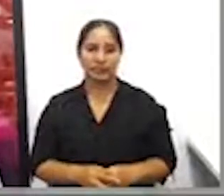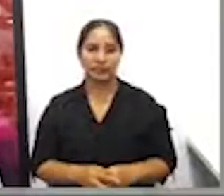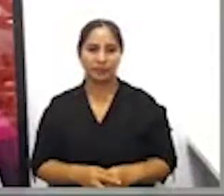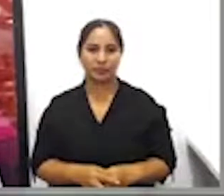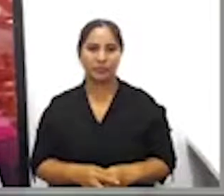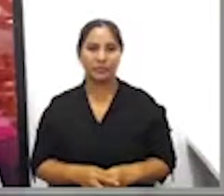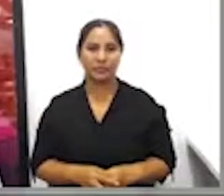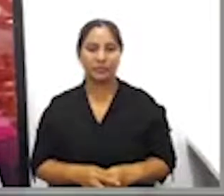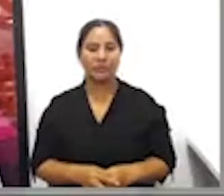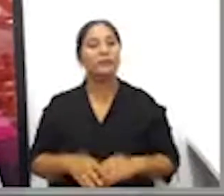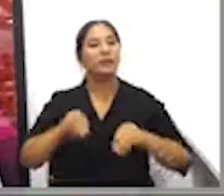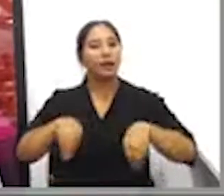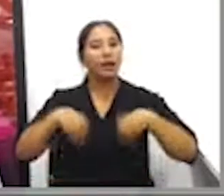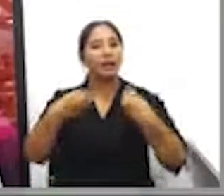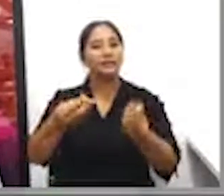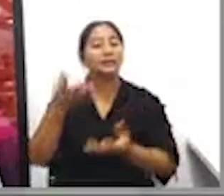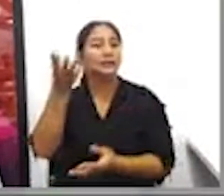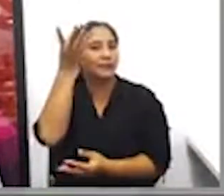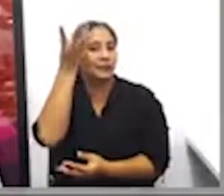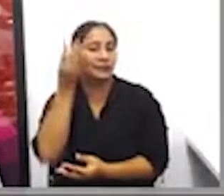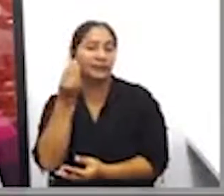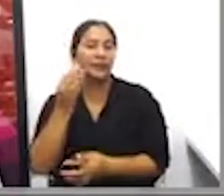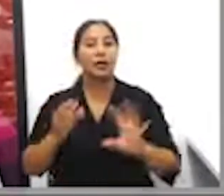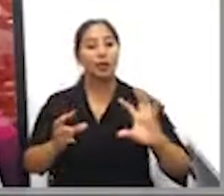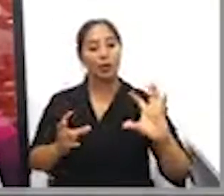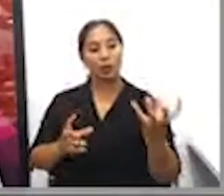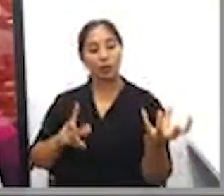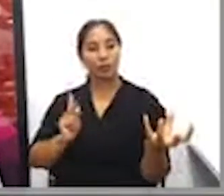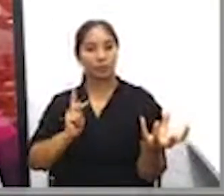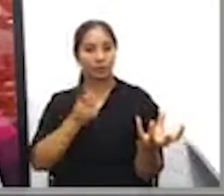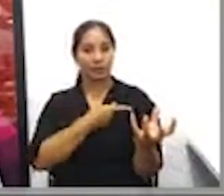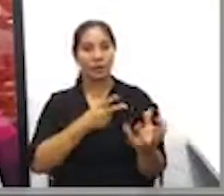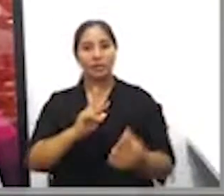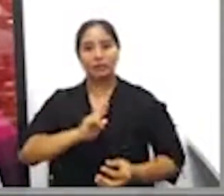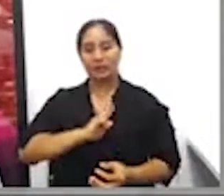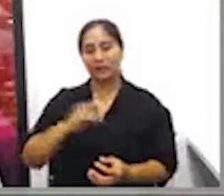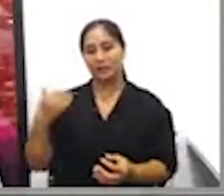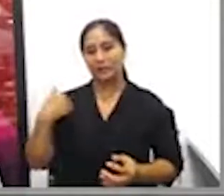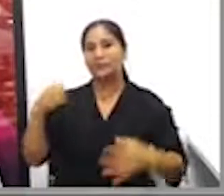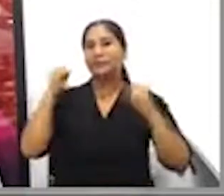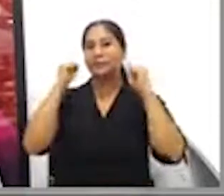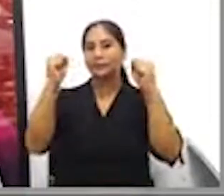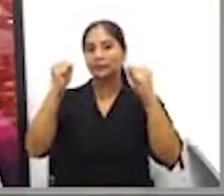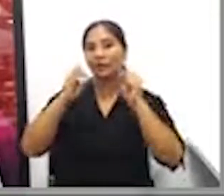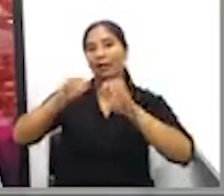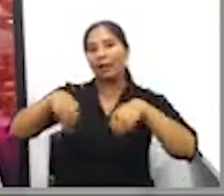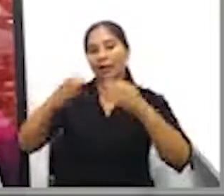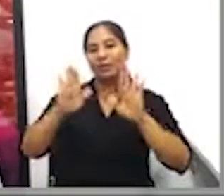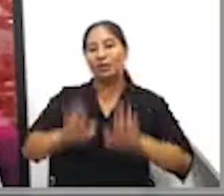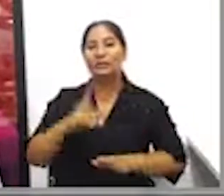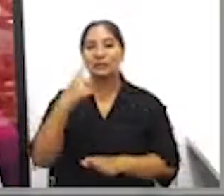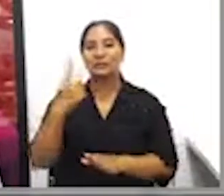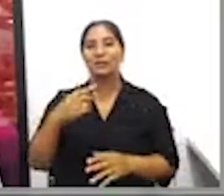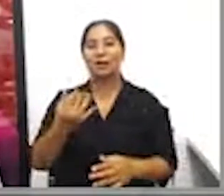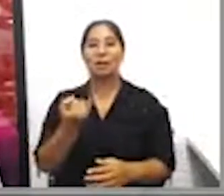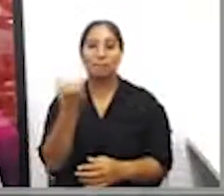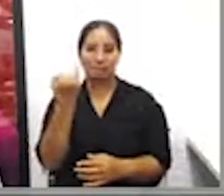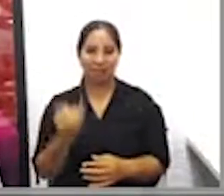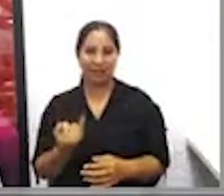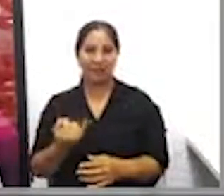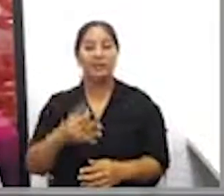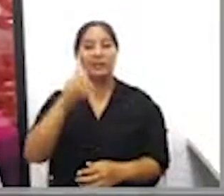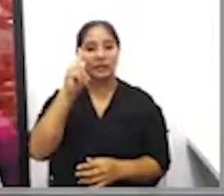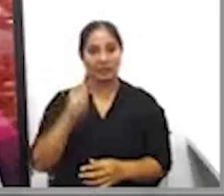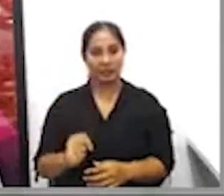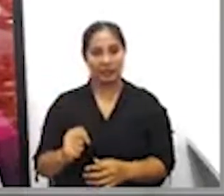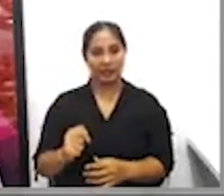else loses, but rather that you can increase the size of the world